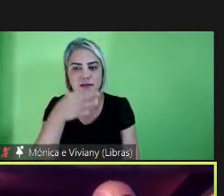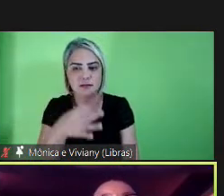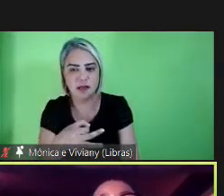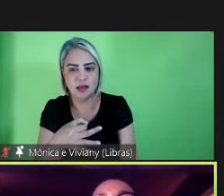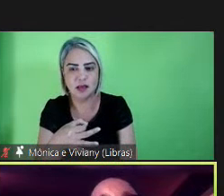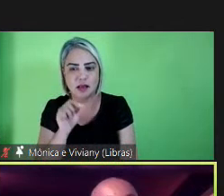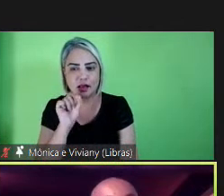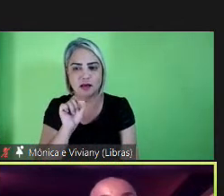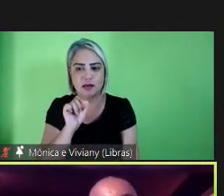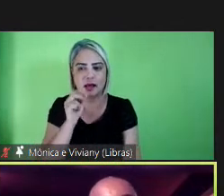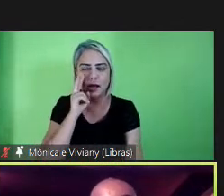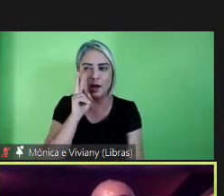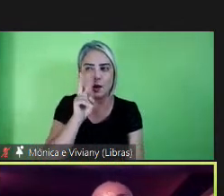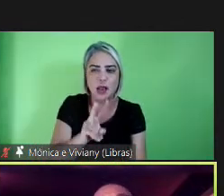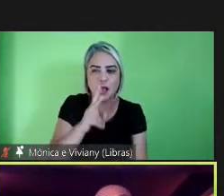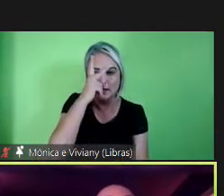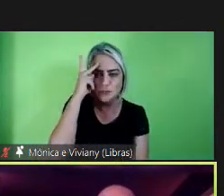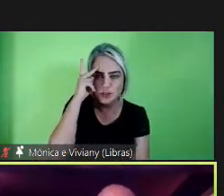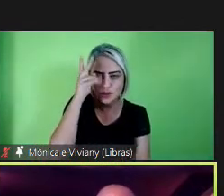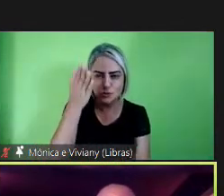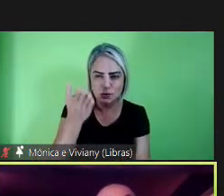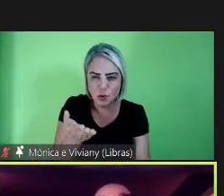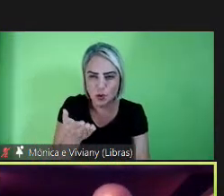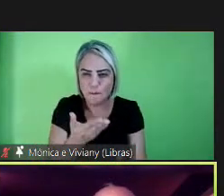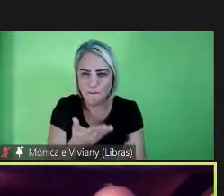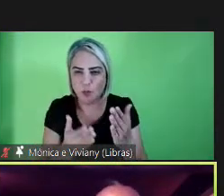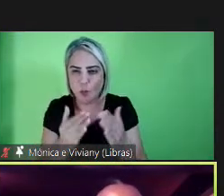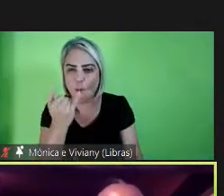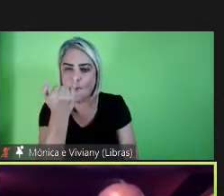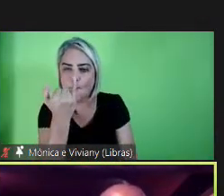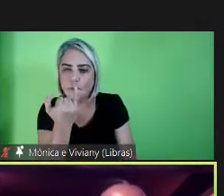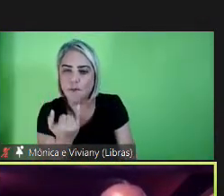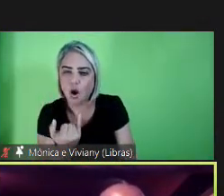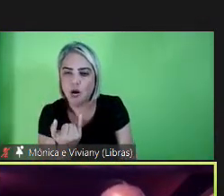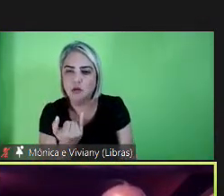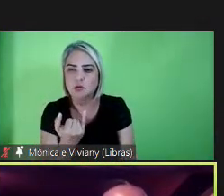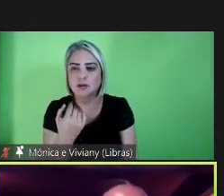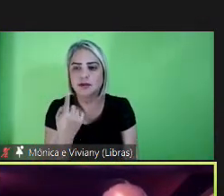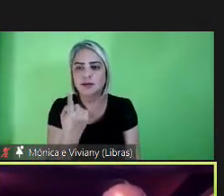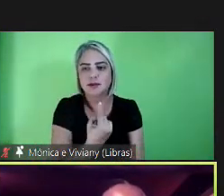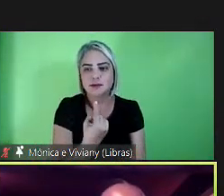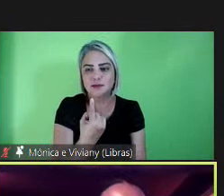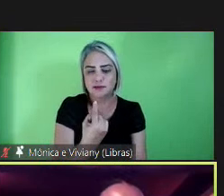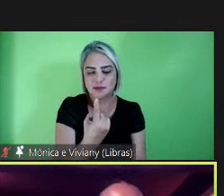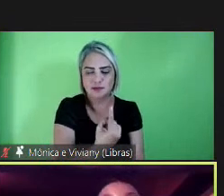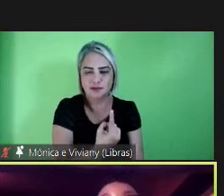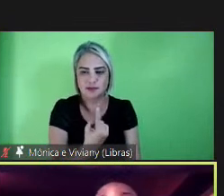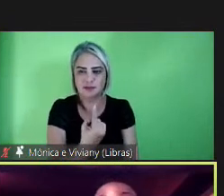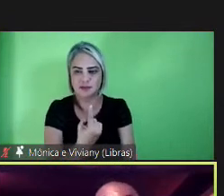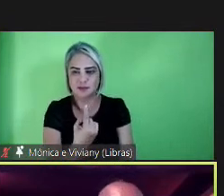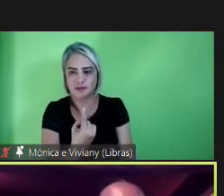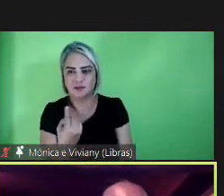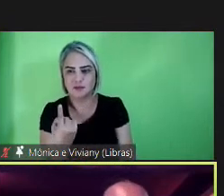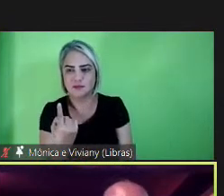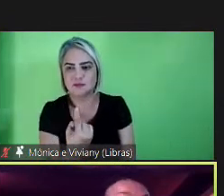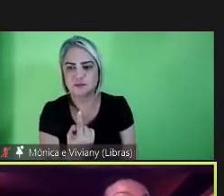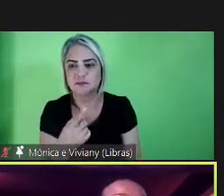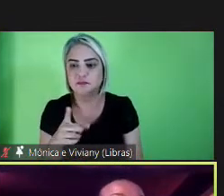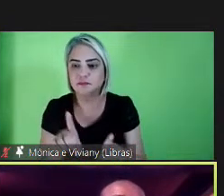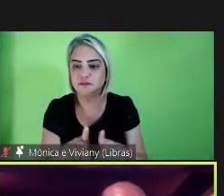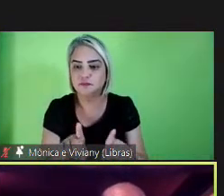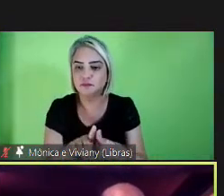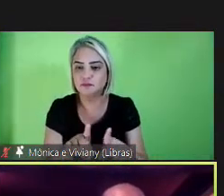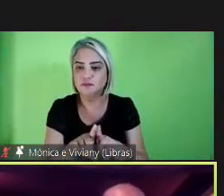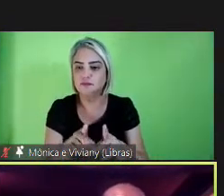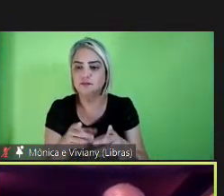weight at individual rates in order and address their particular morbidity in an individual way, and